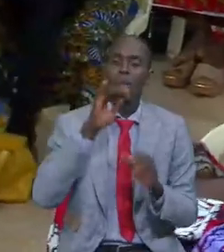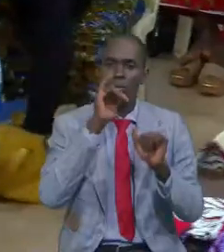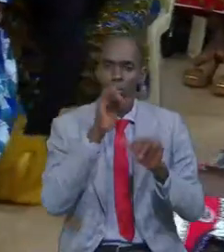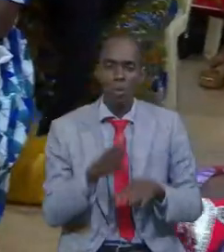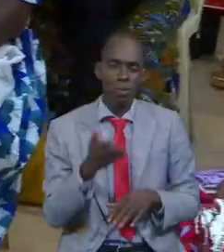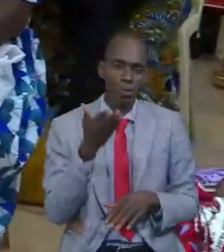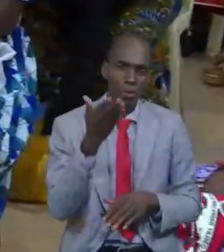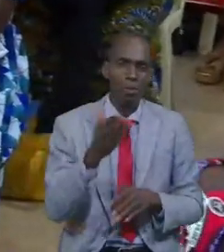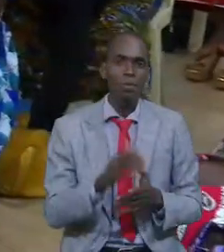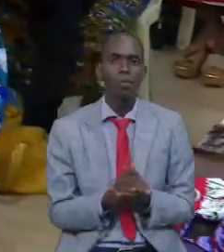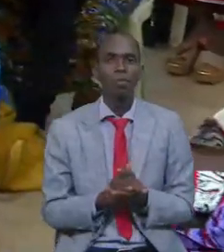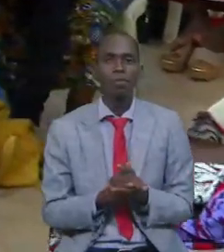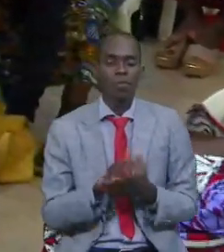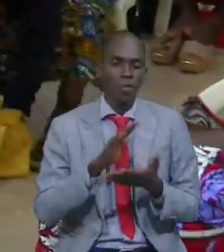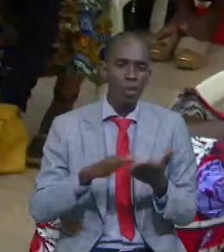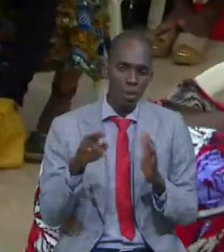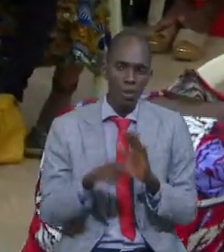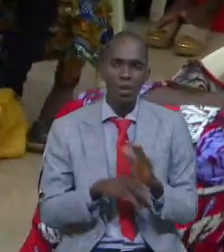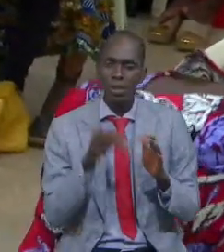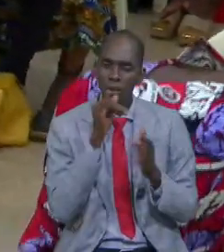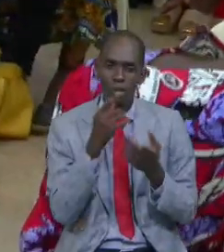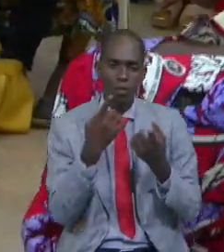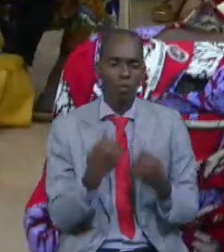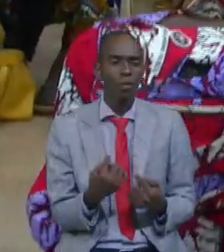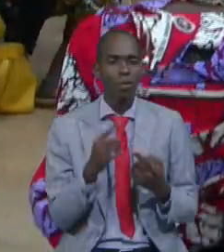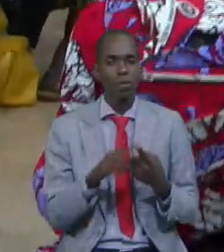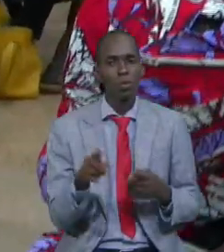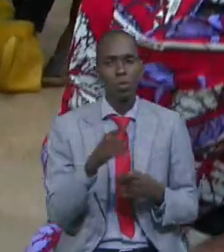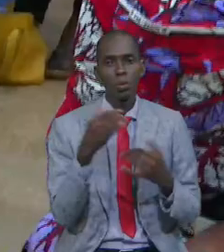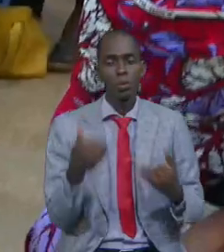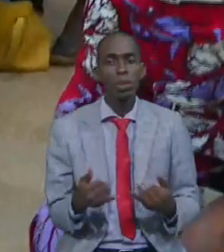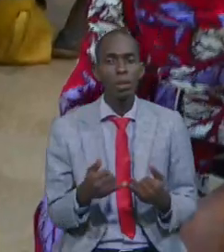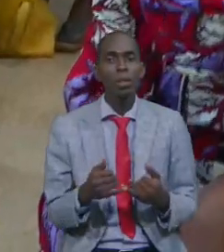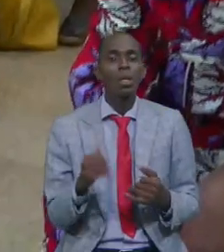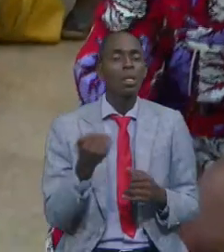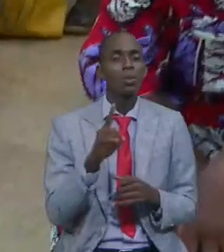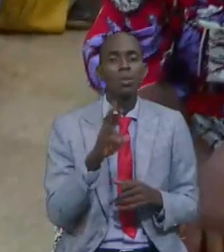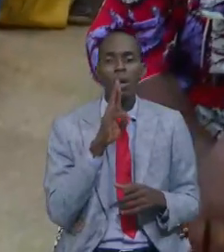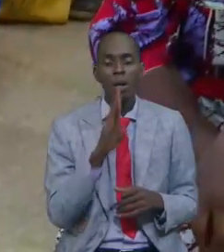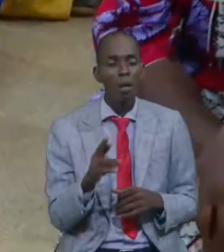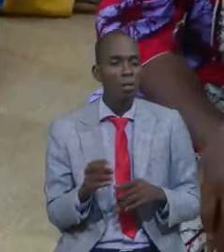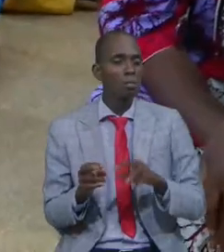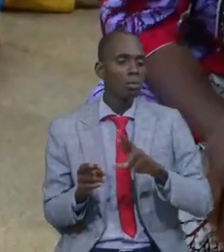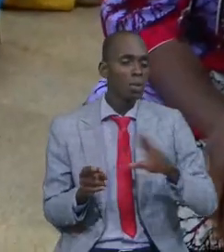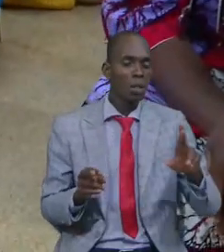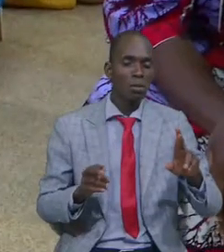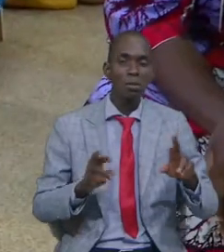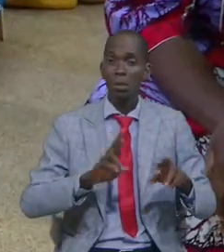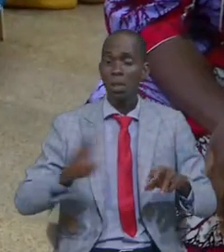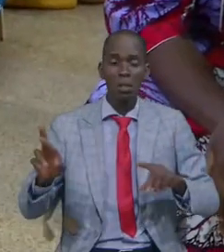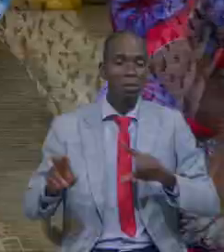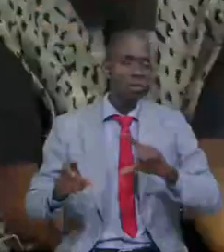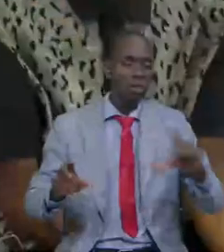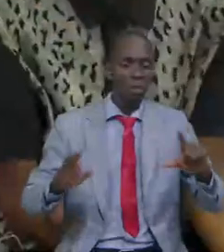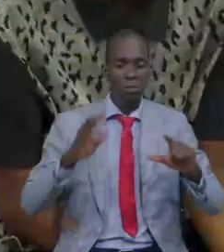you there. Forgiveness is coming right now. Anywhere you are, to the right, to the left, to the back, to the center, in the front, anywhere